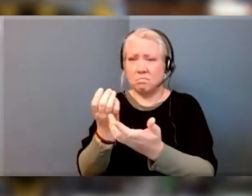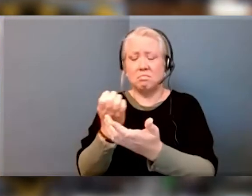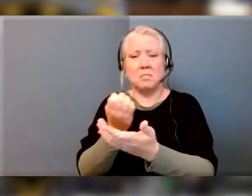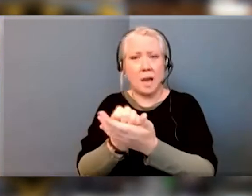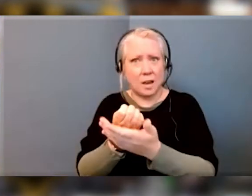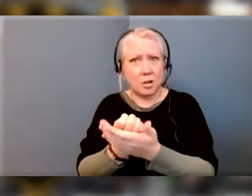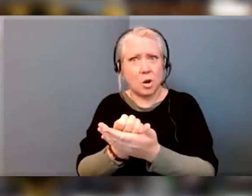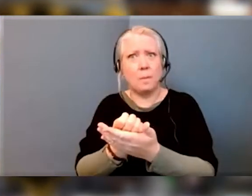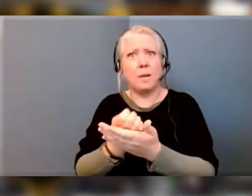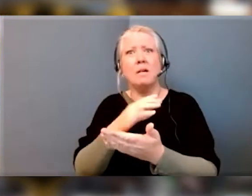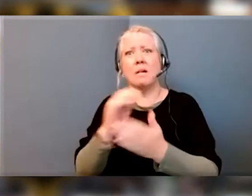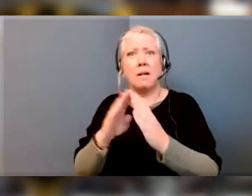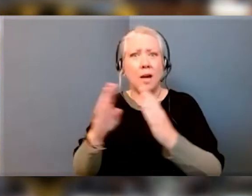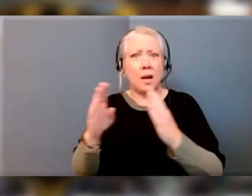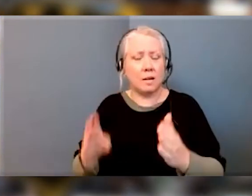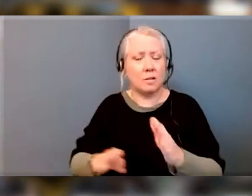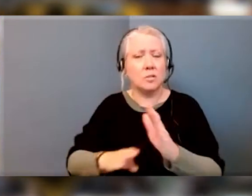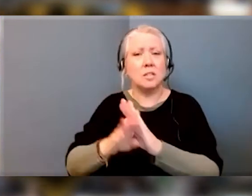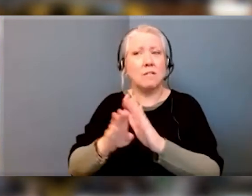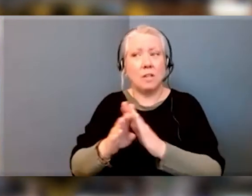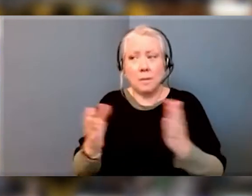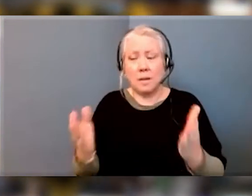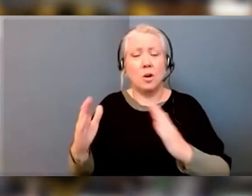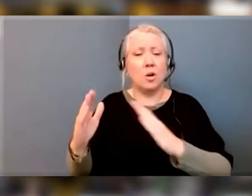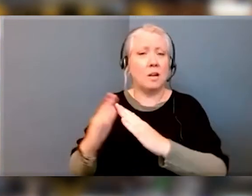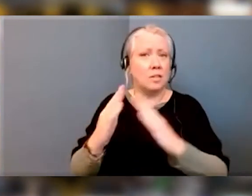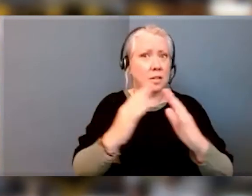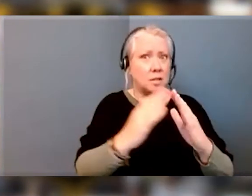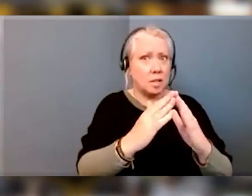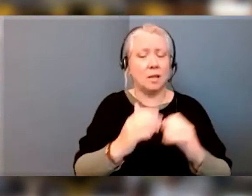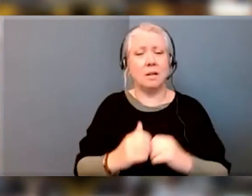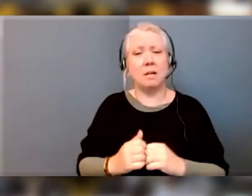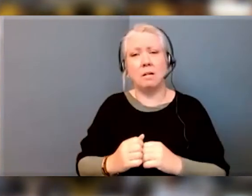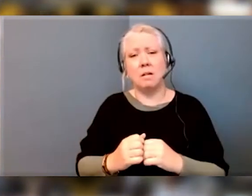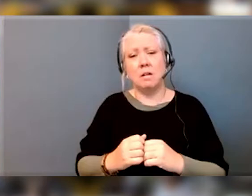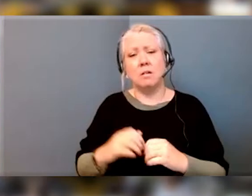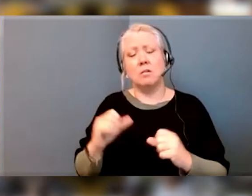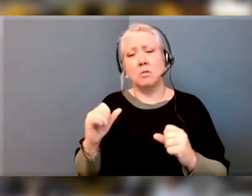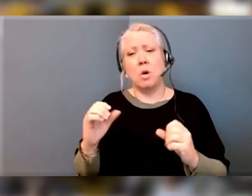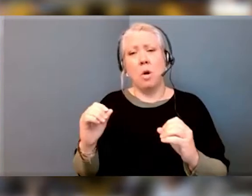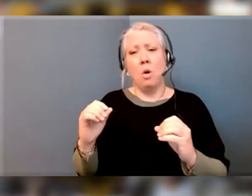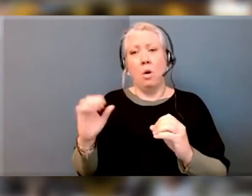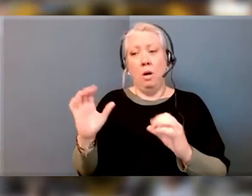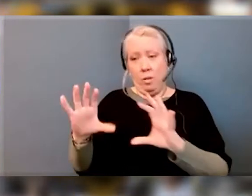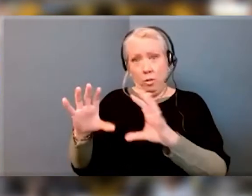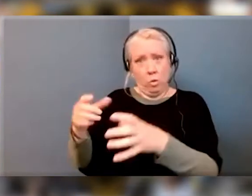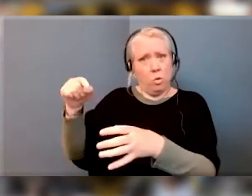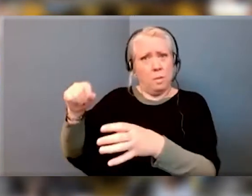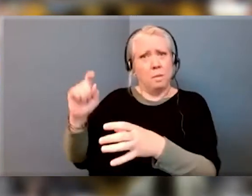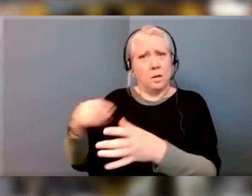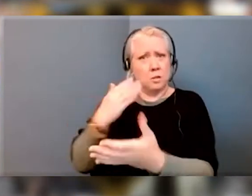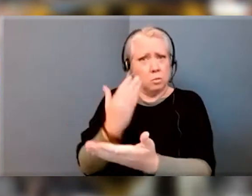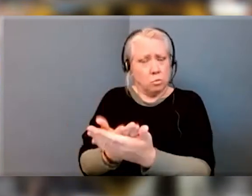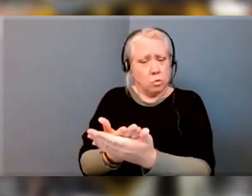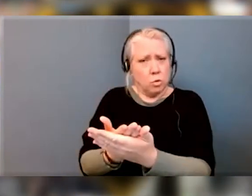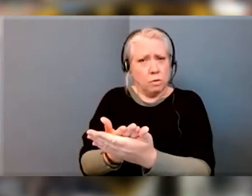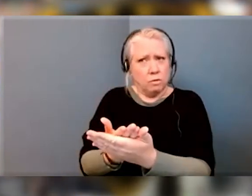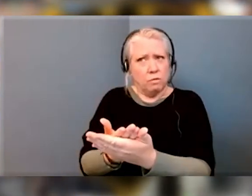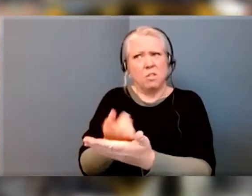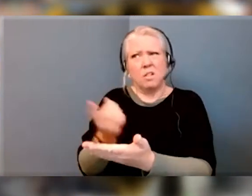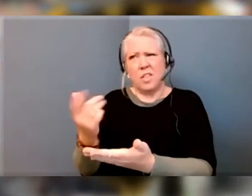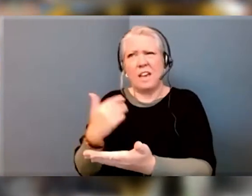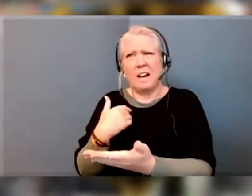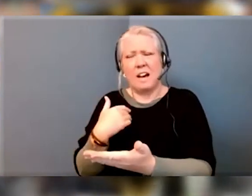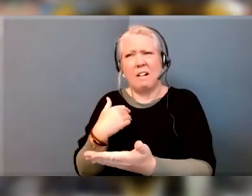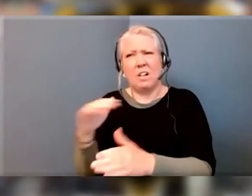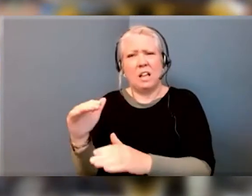the city and public services. The organization has to show that they have demonstrated financial management capacity.